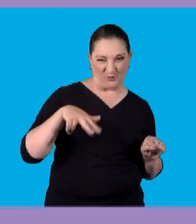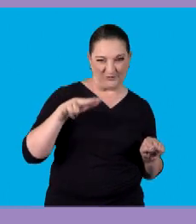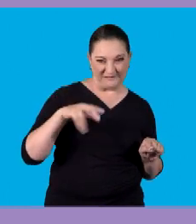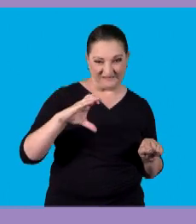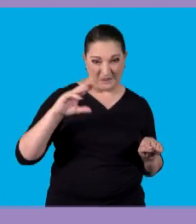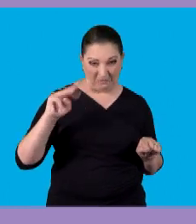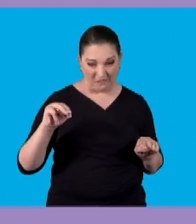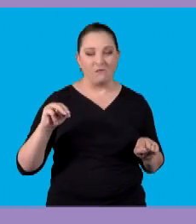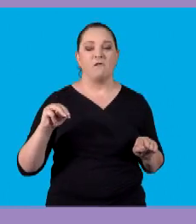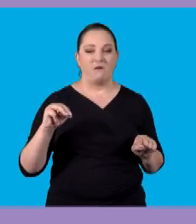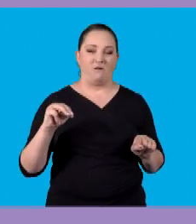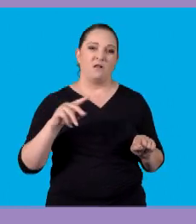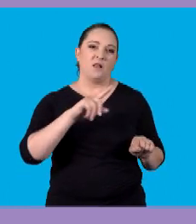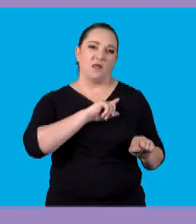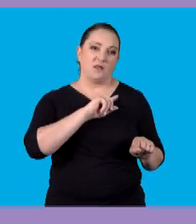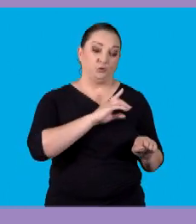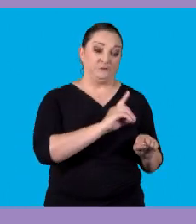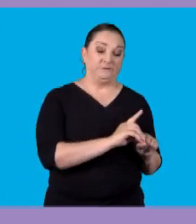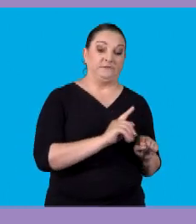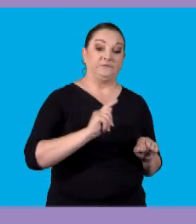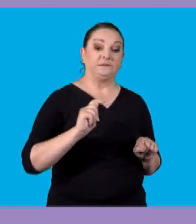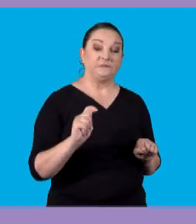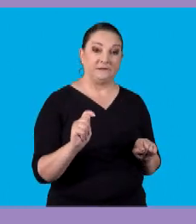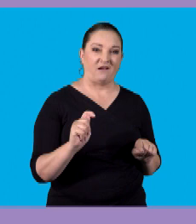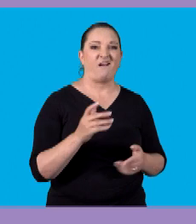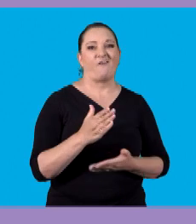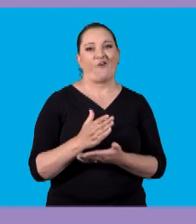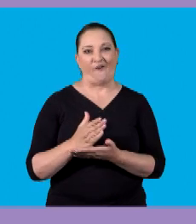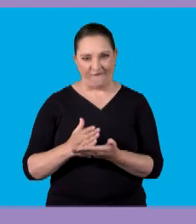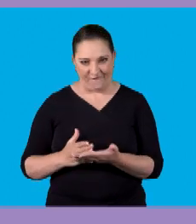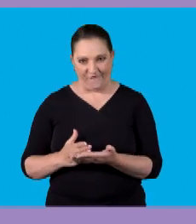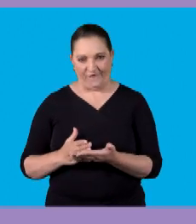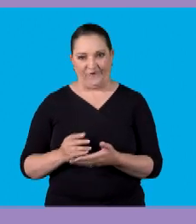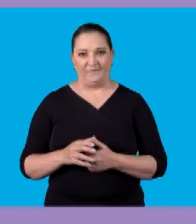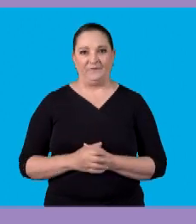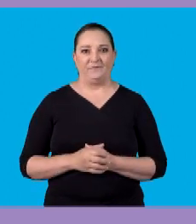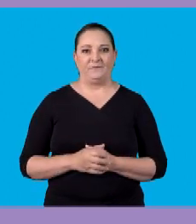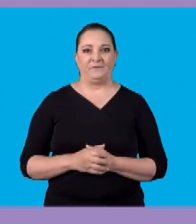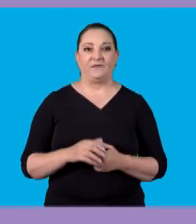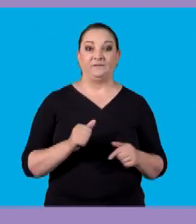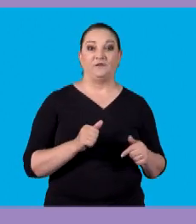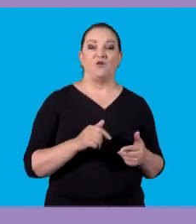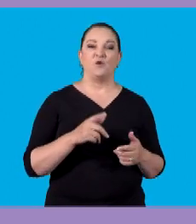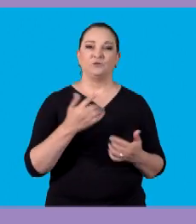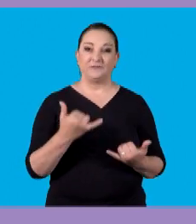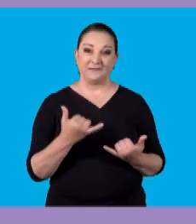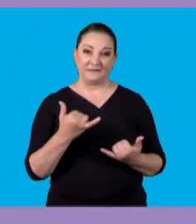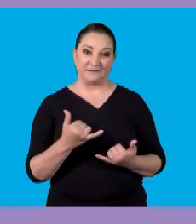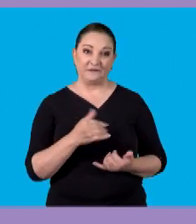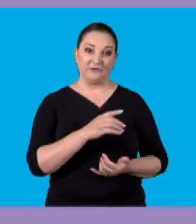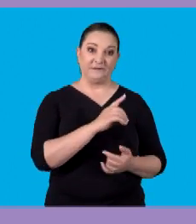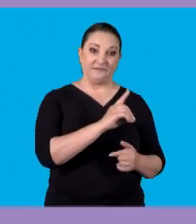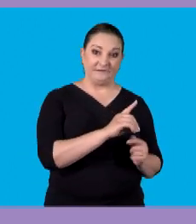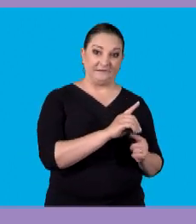to 18 centimeters, then that means that DT is half of